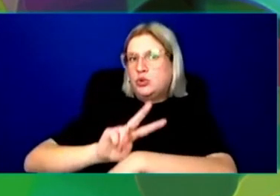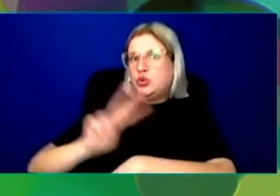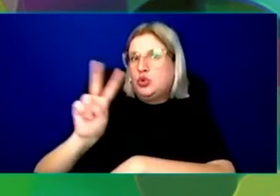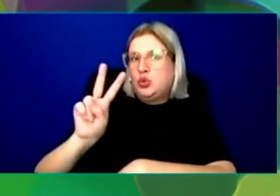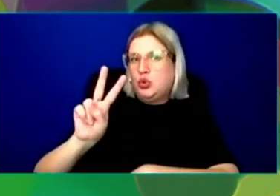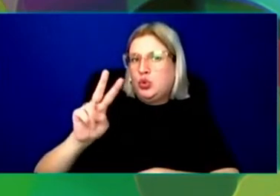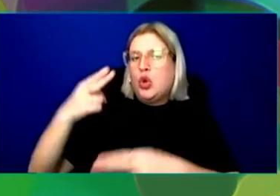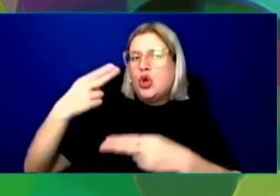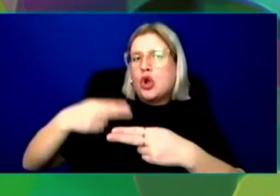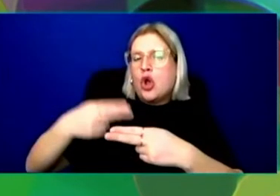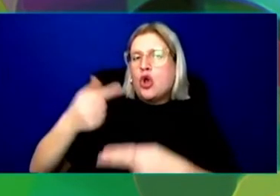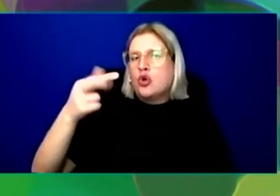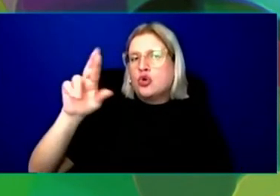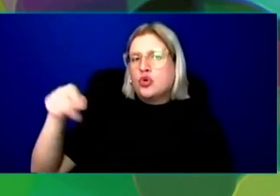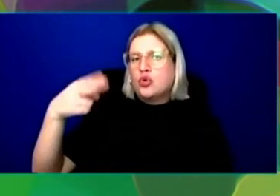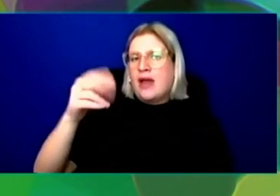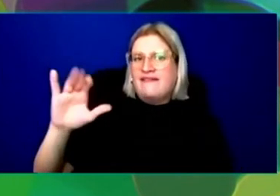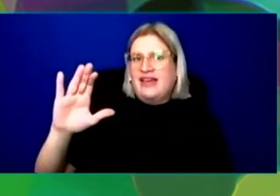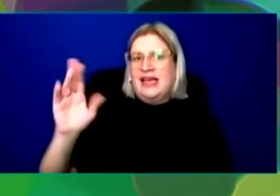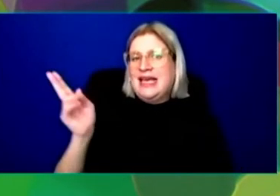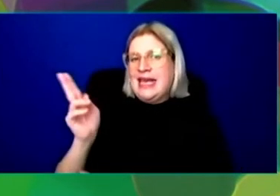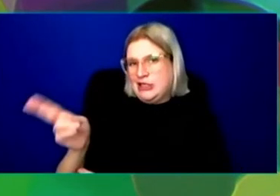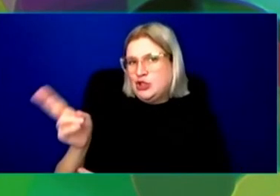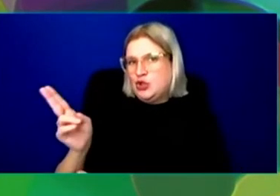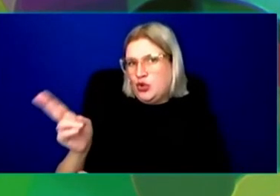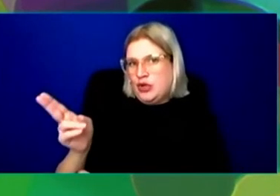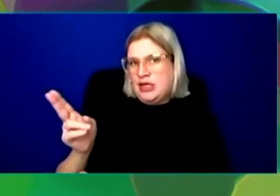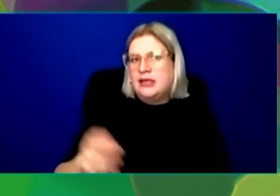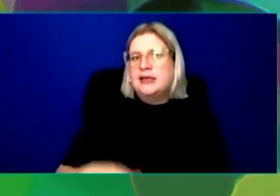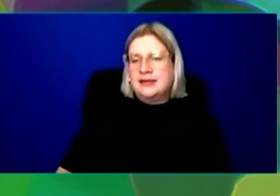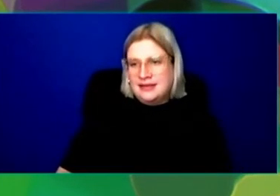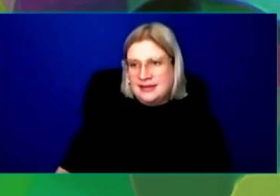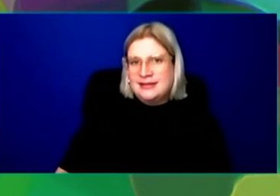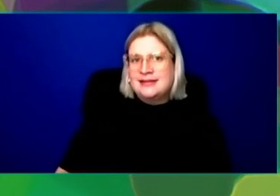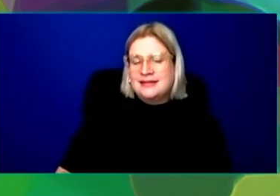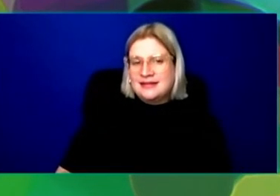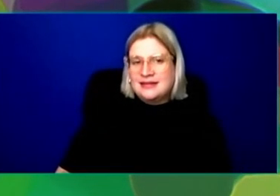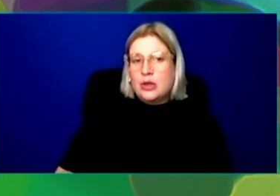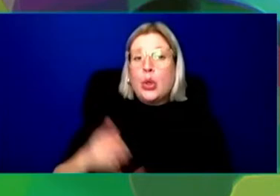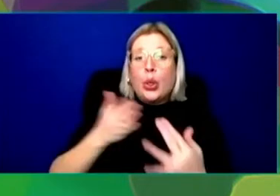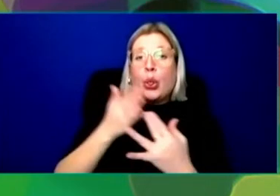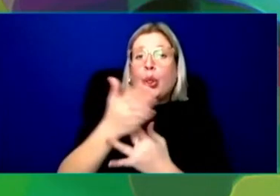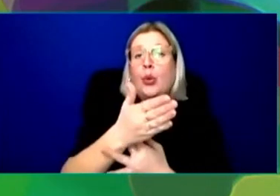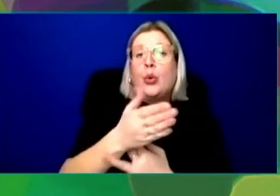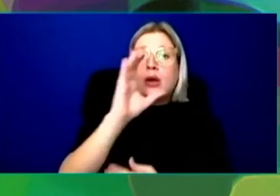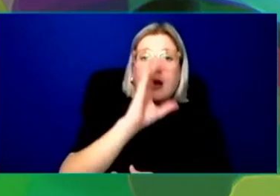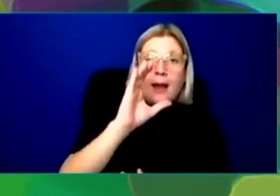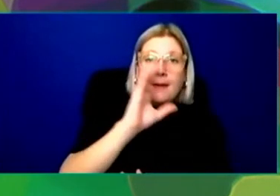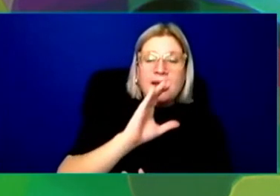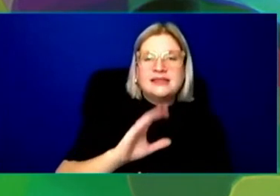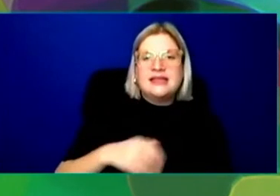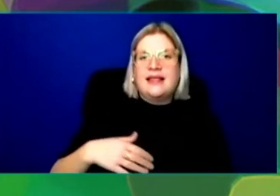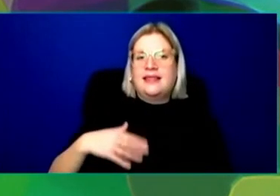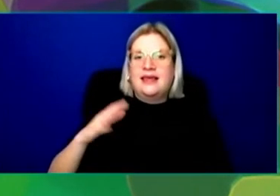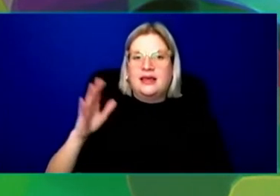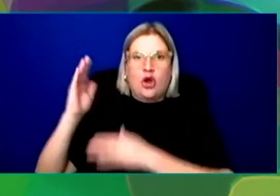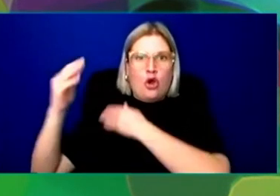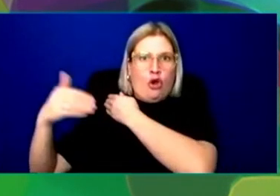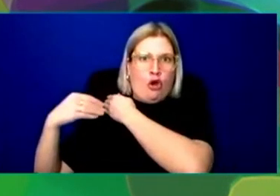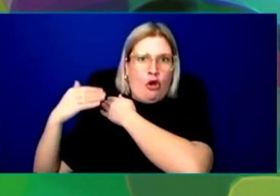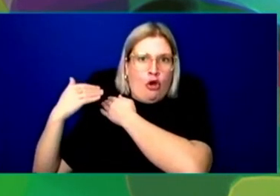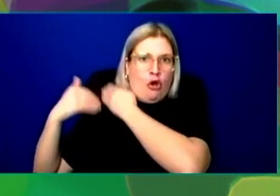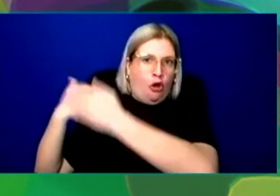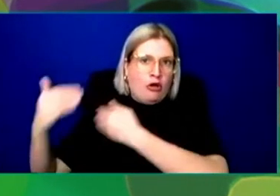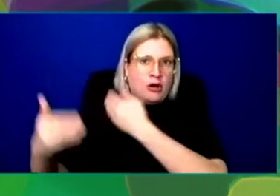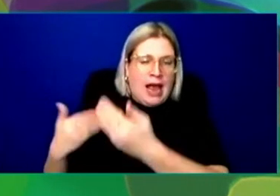called Graphic History, Telling Our Stories, Our Histories Through Comics and the Archives, featuring Bridget